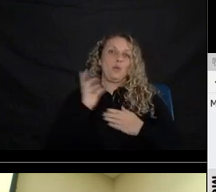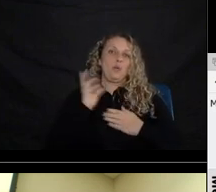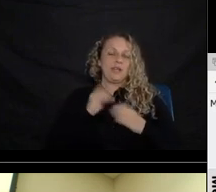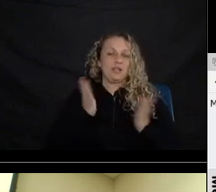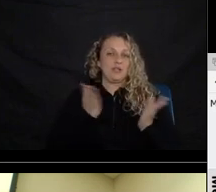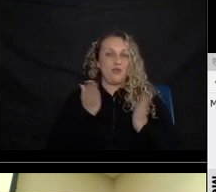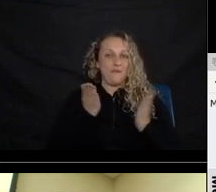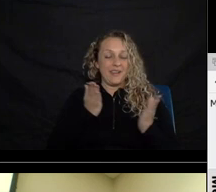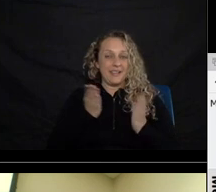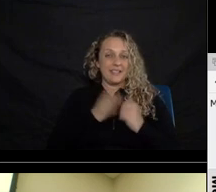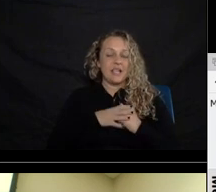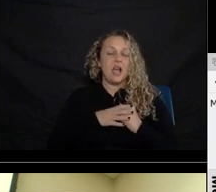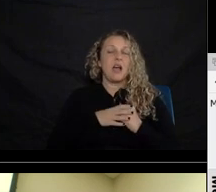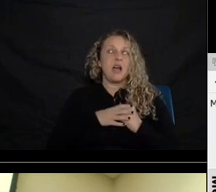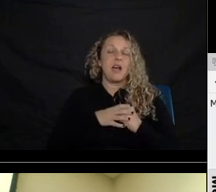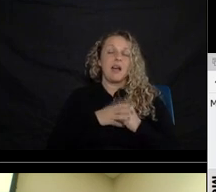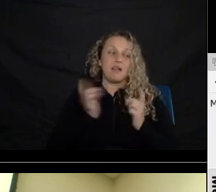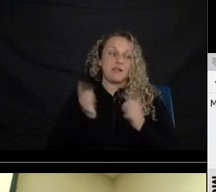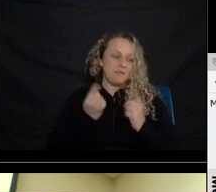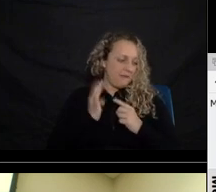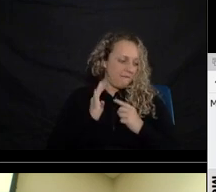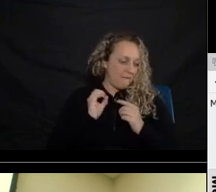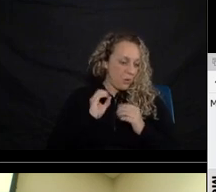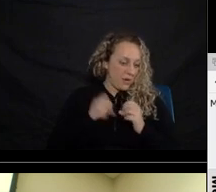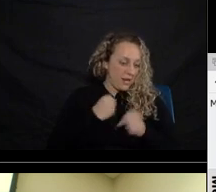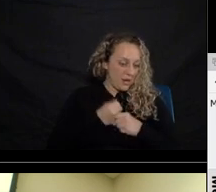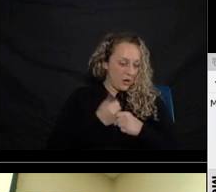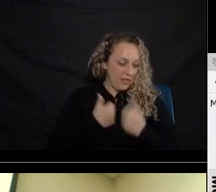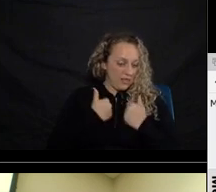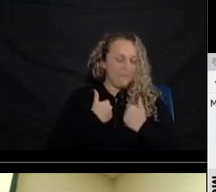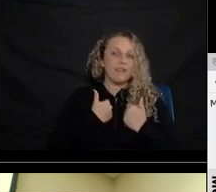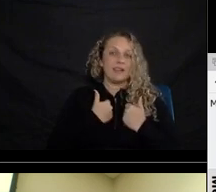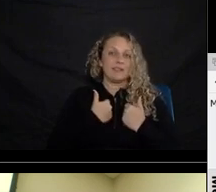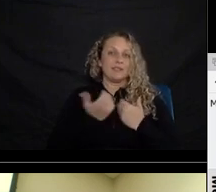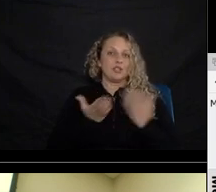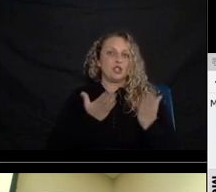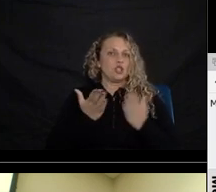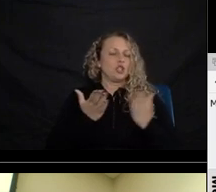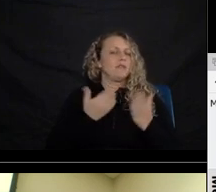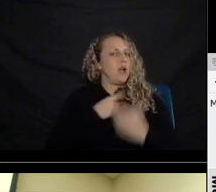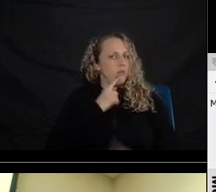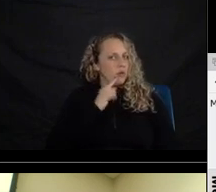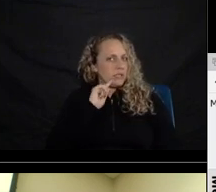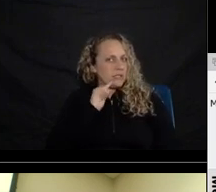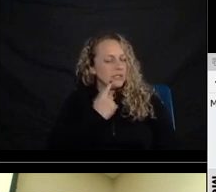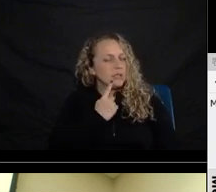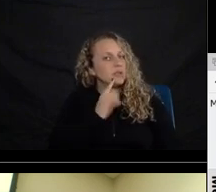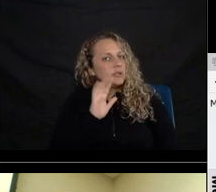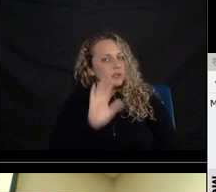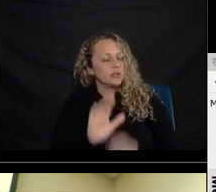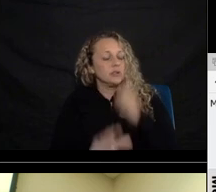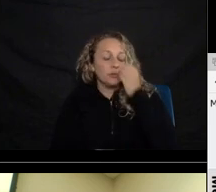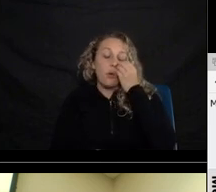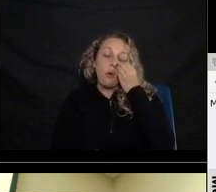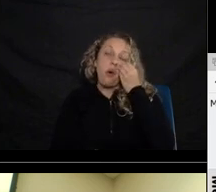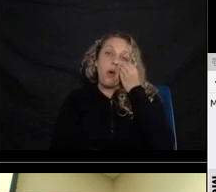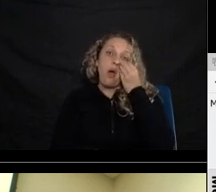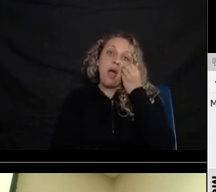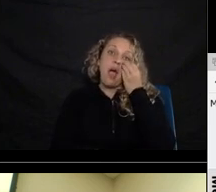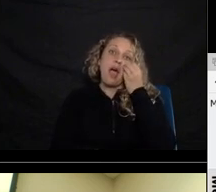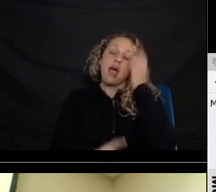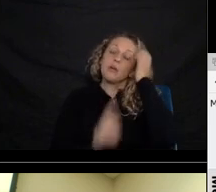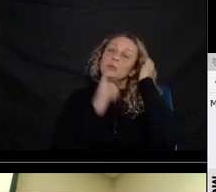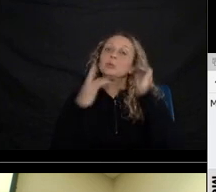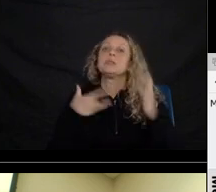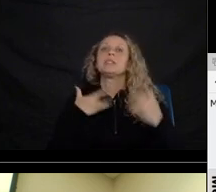service. It's been almost 40 years of living a life of service, and I take that very, very seriously. So I'm super excited